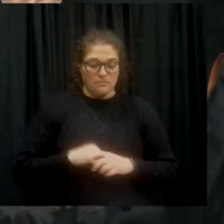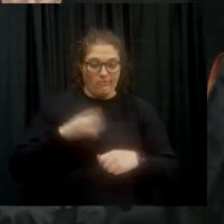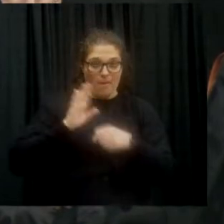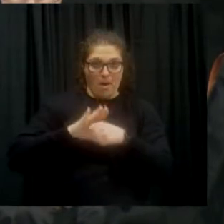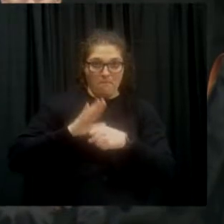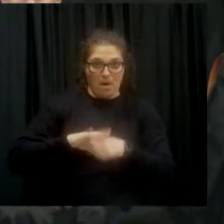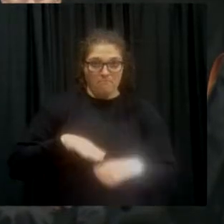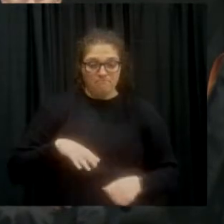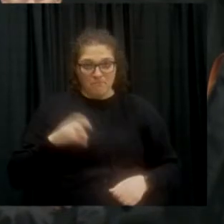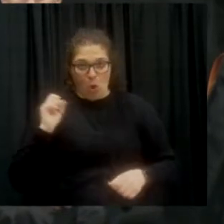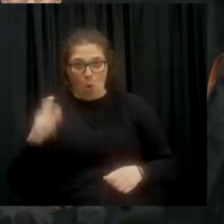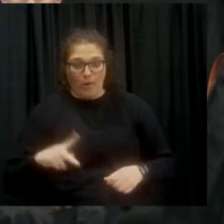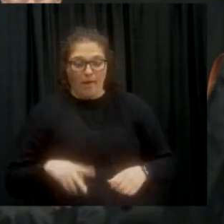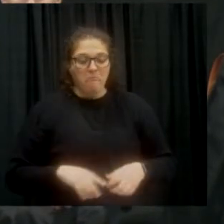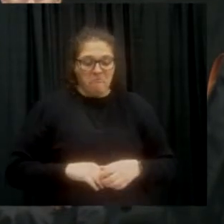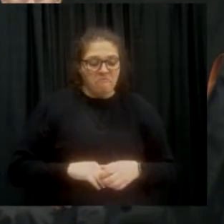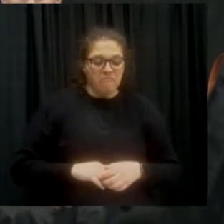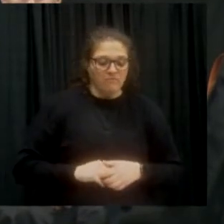Okay.